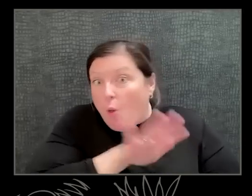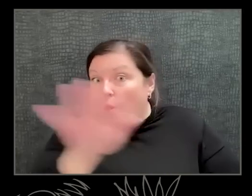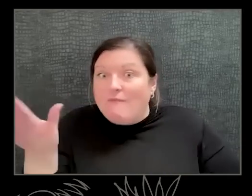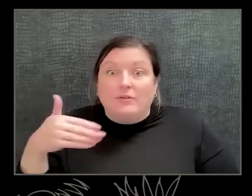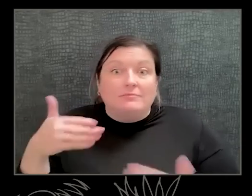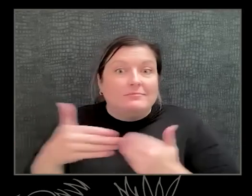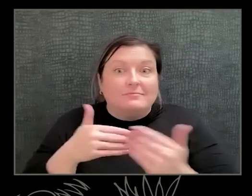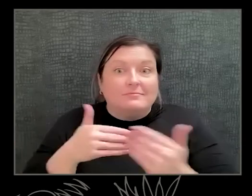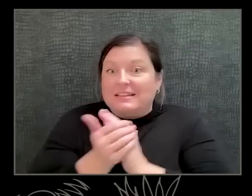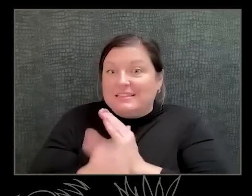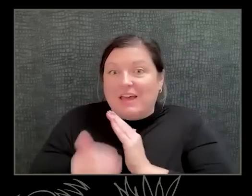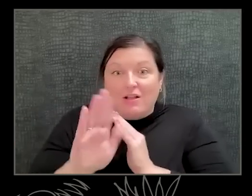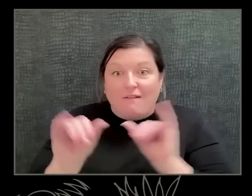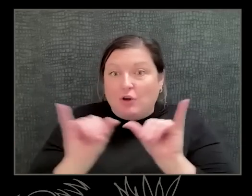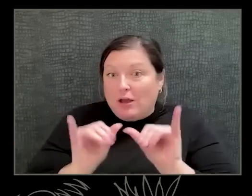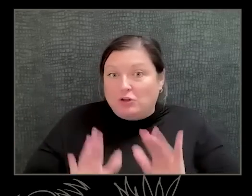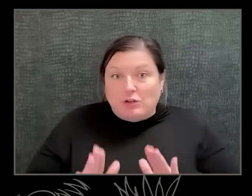company.